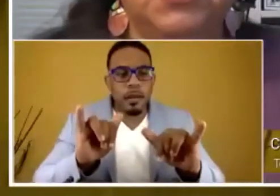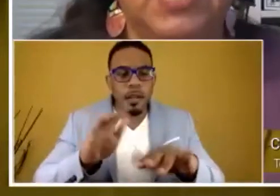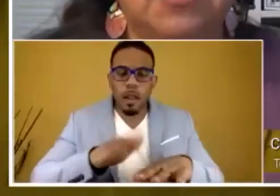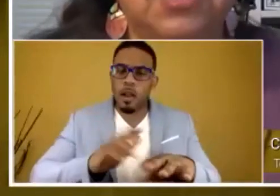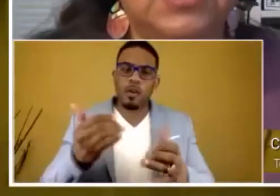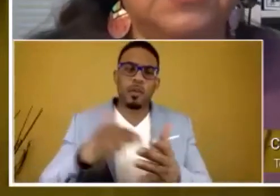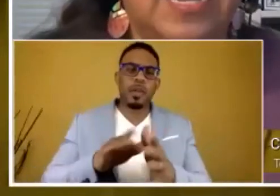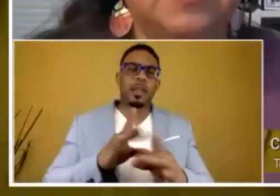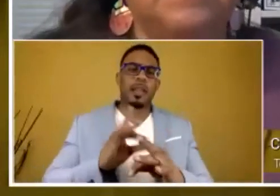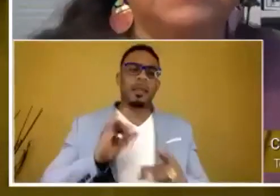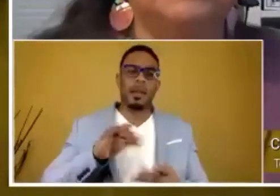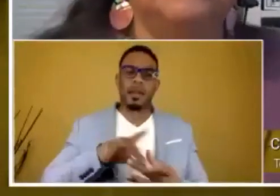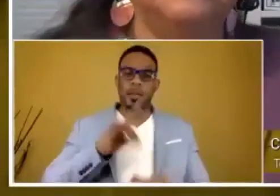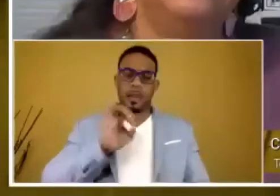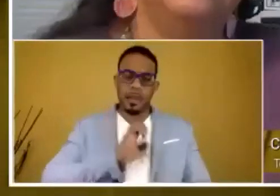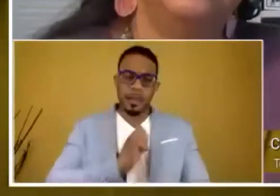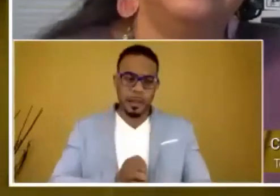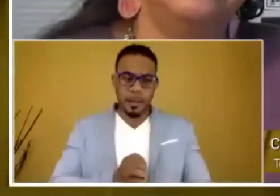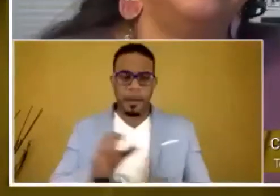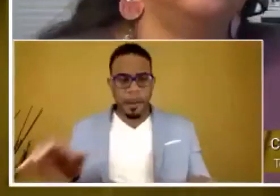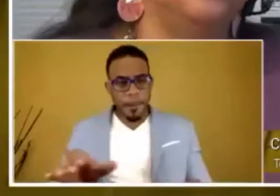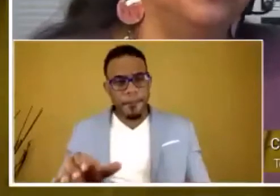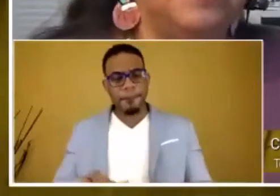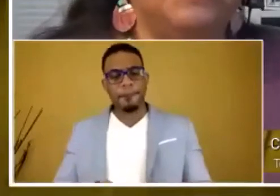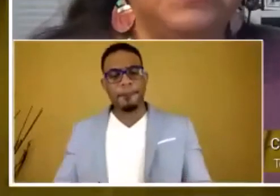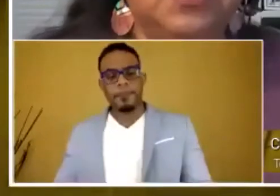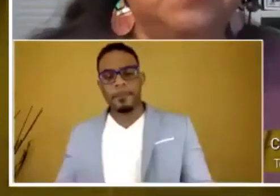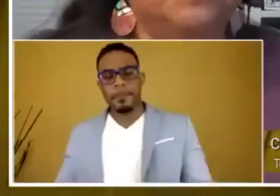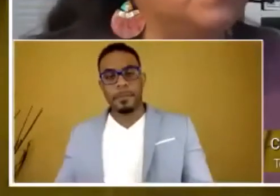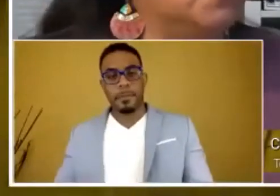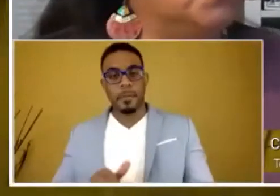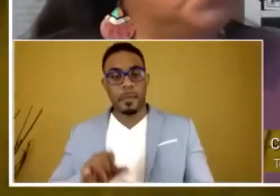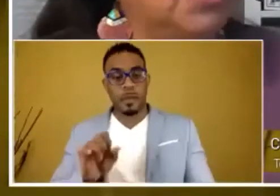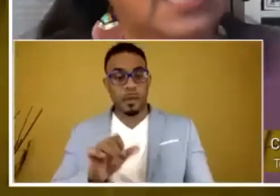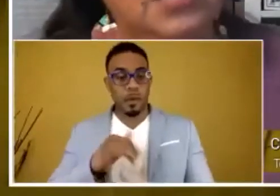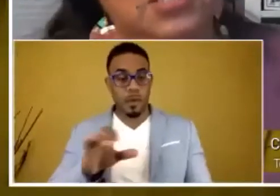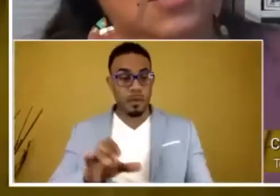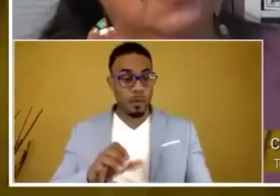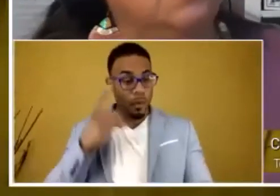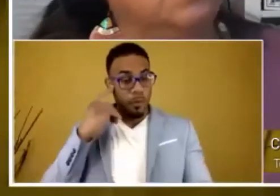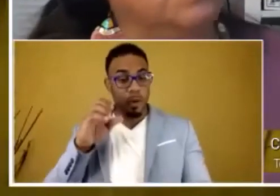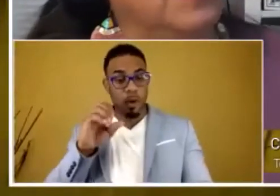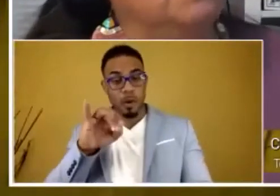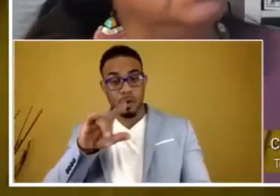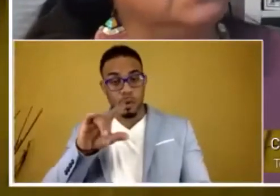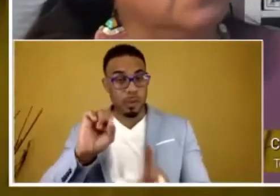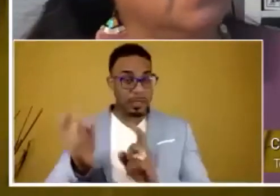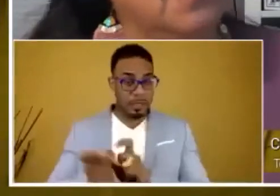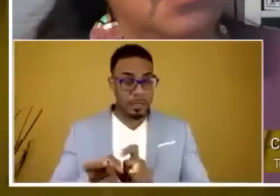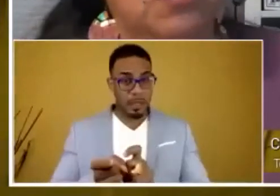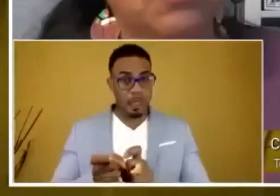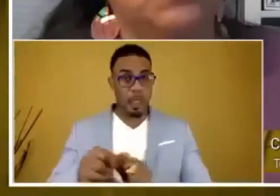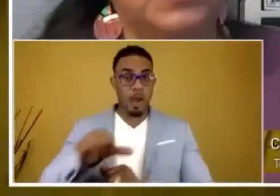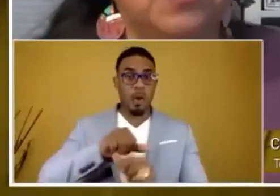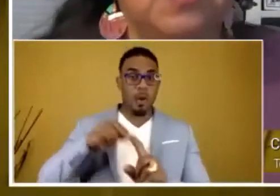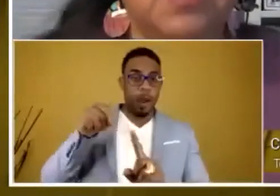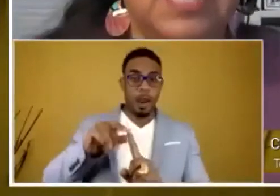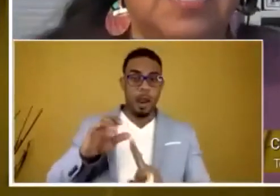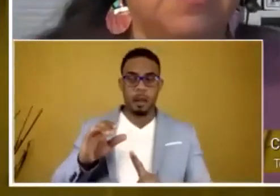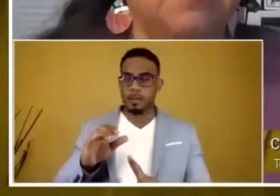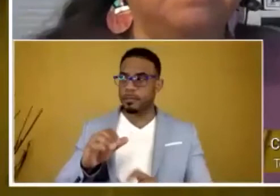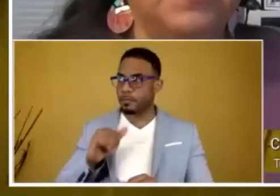our spiritual energy and activism in this work that we do for social change around our